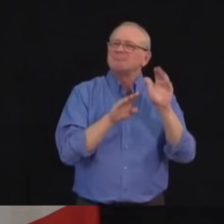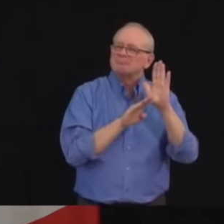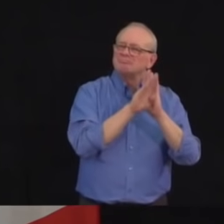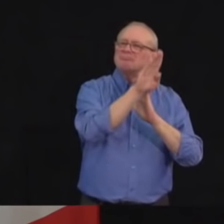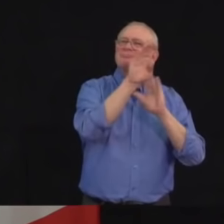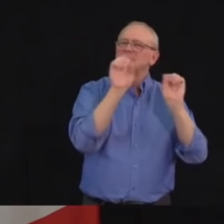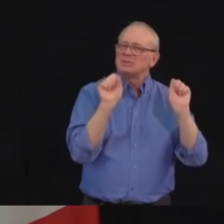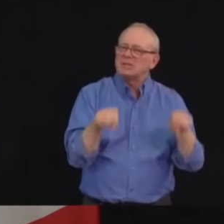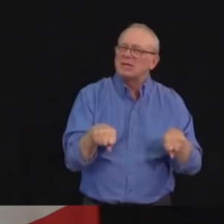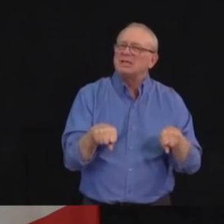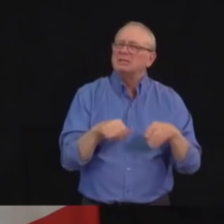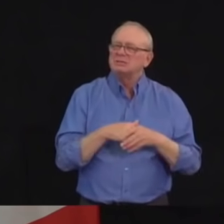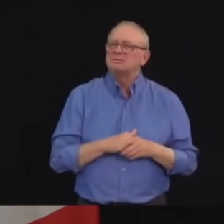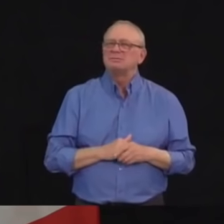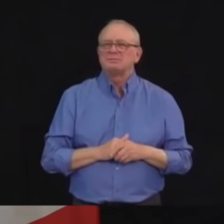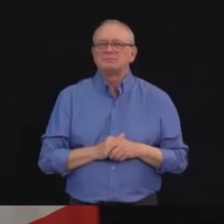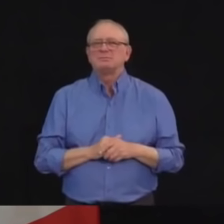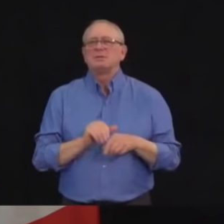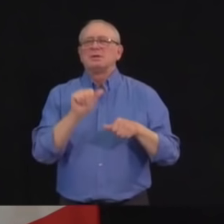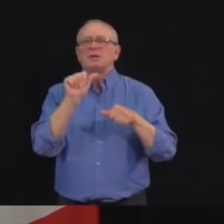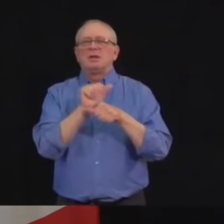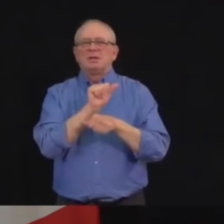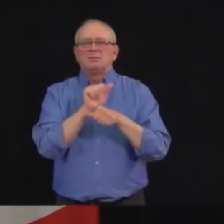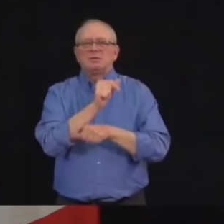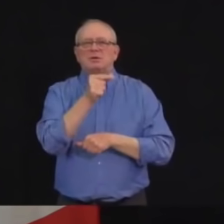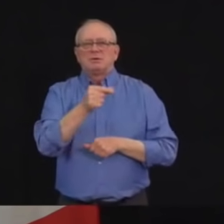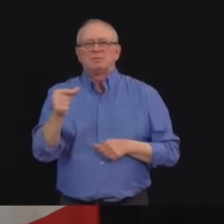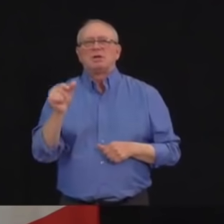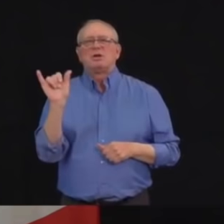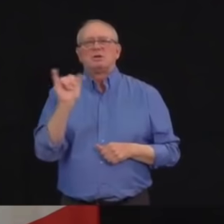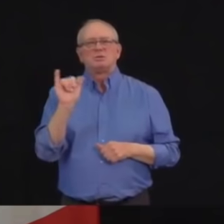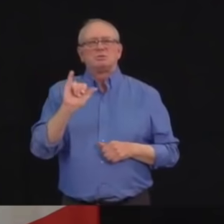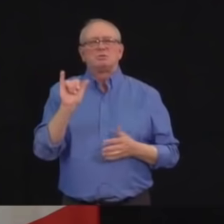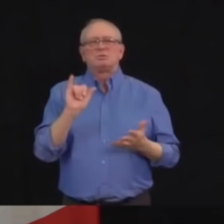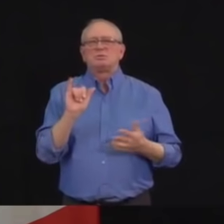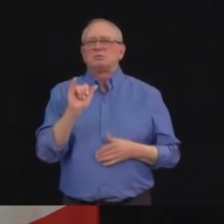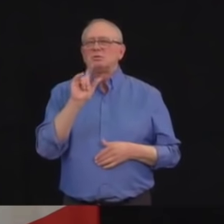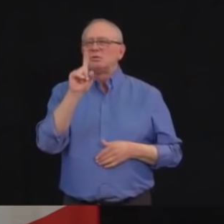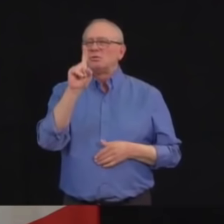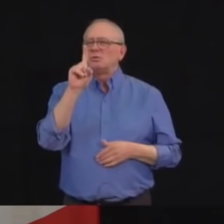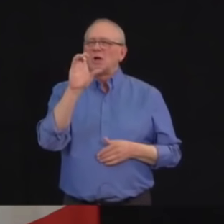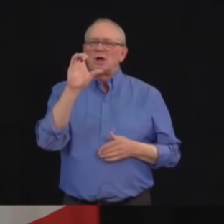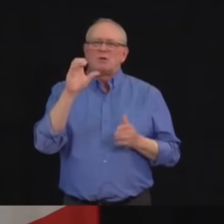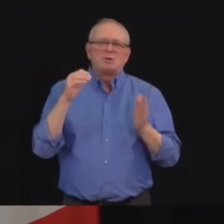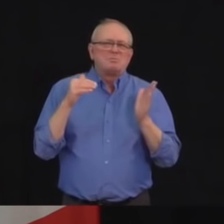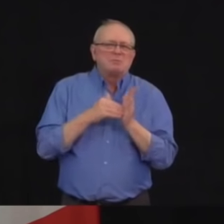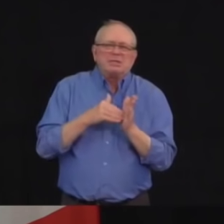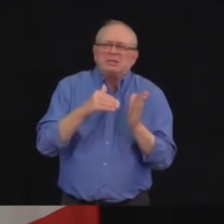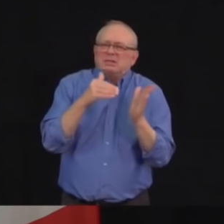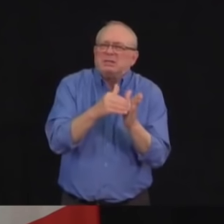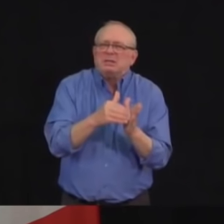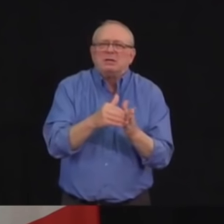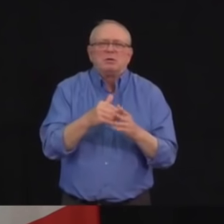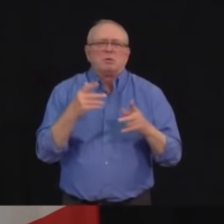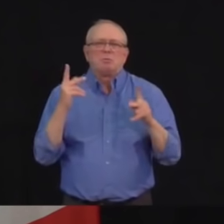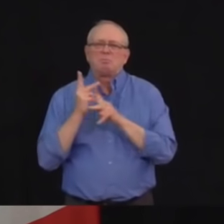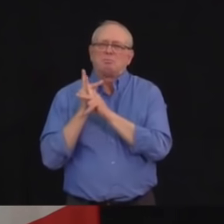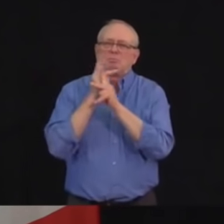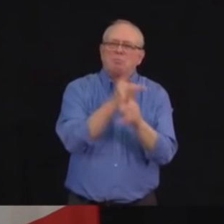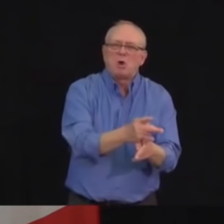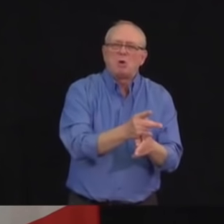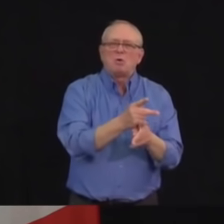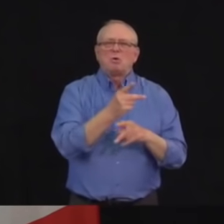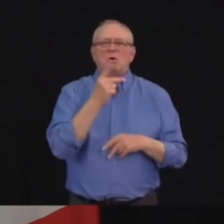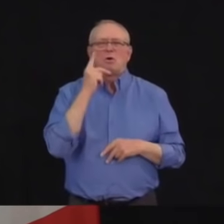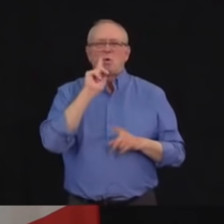hundreds of millions of dollars that the government of Alberta has lent to the Alberta Orphan Well Association. So this will allow for a surge of